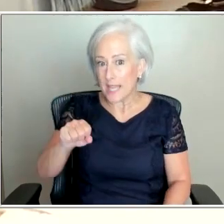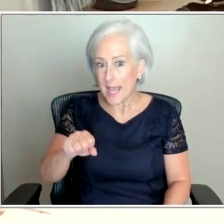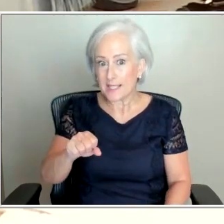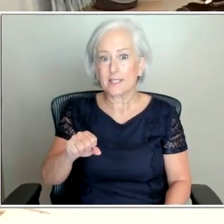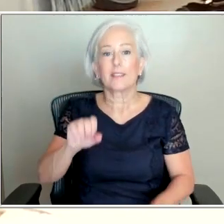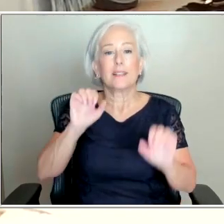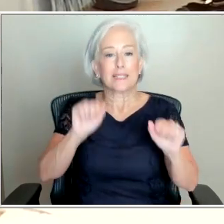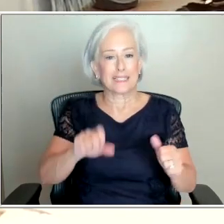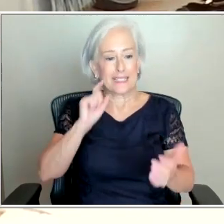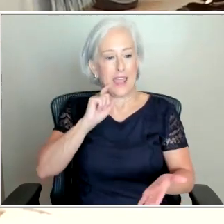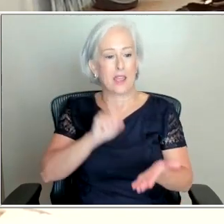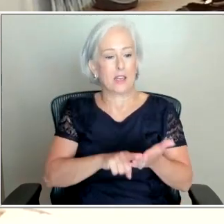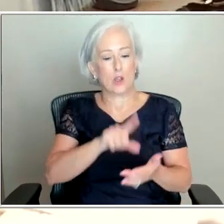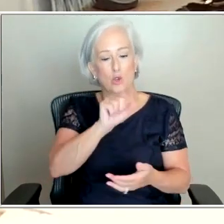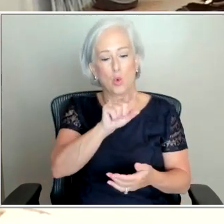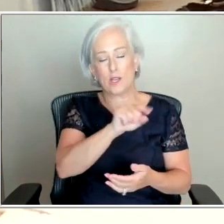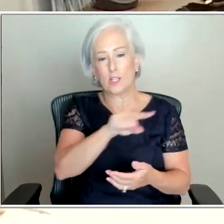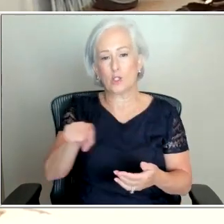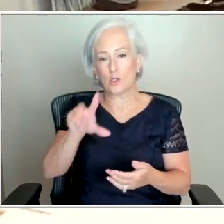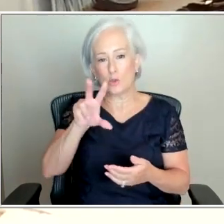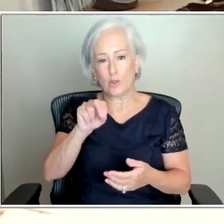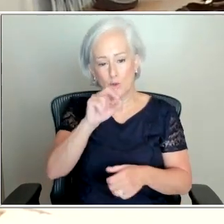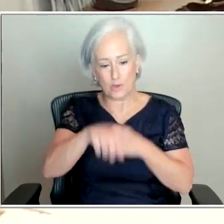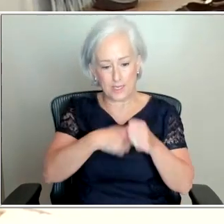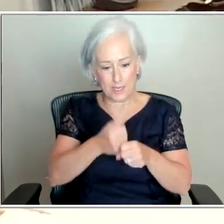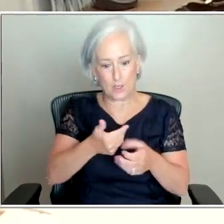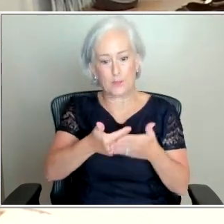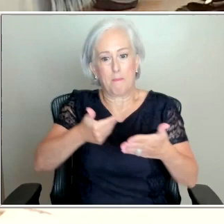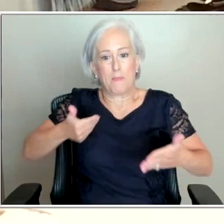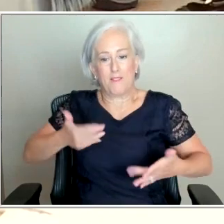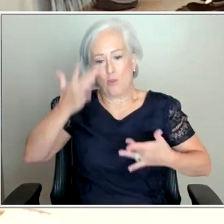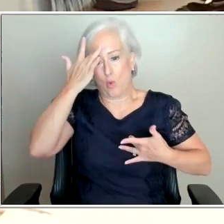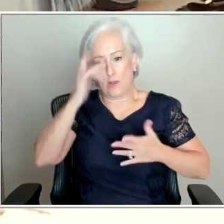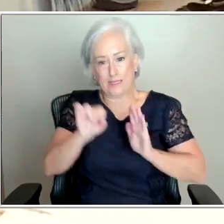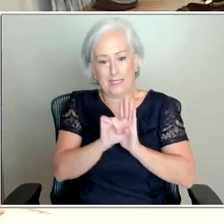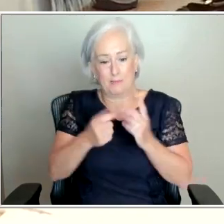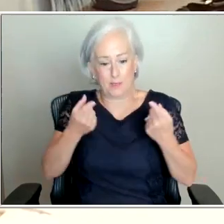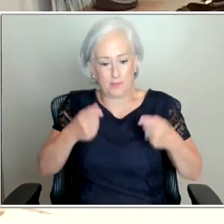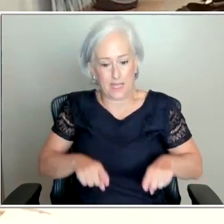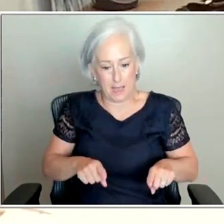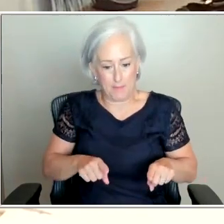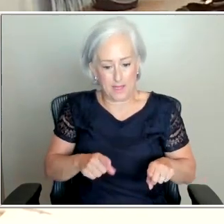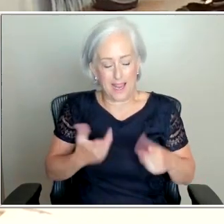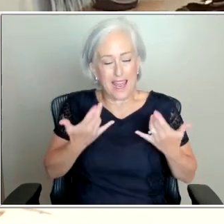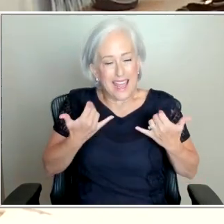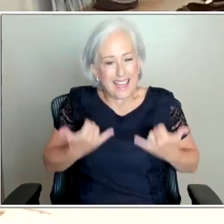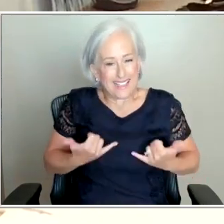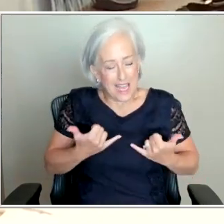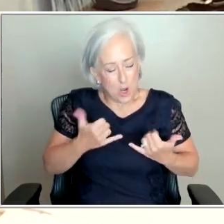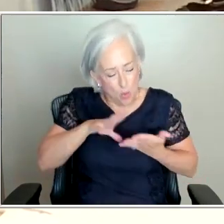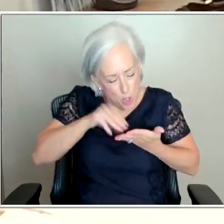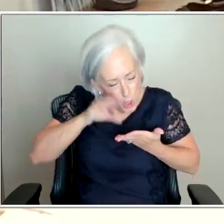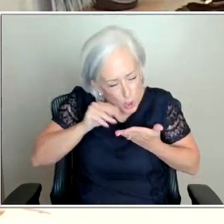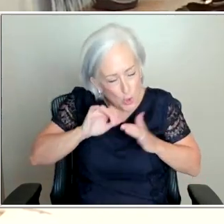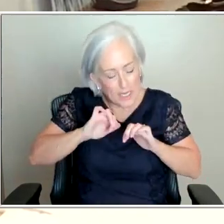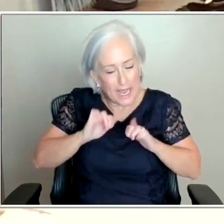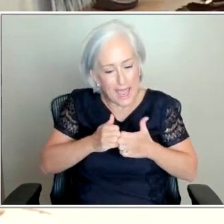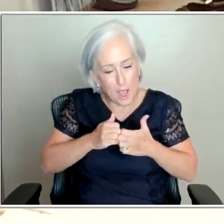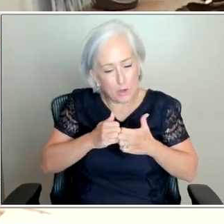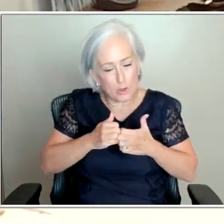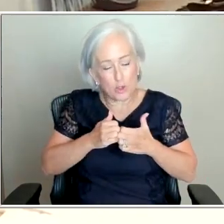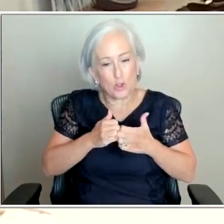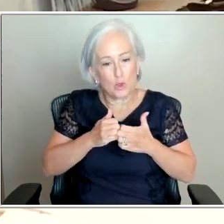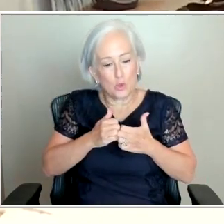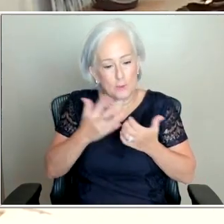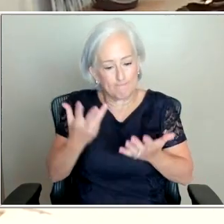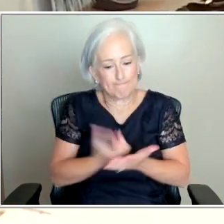the onset of symptoms. And we're beginning to learn how to act upon that information to try to reduce somebody's